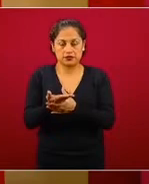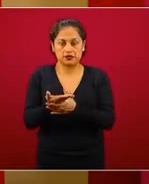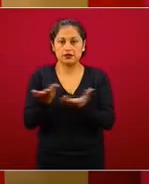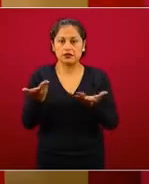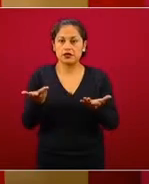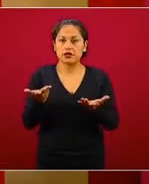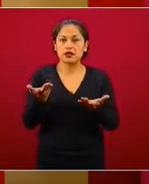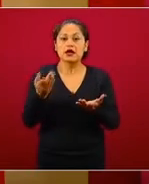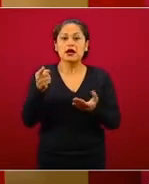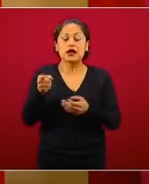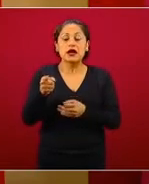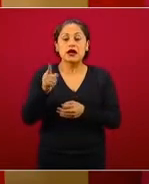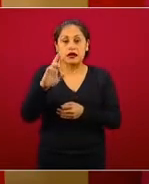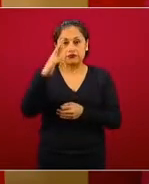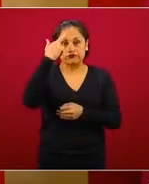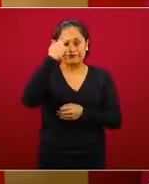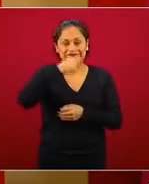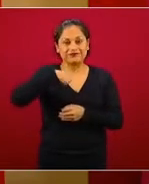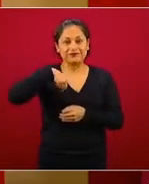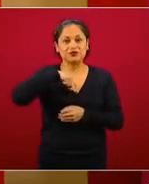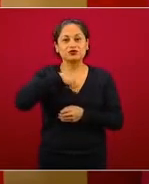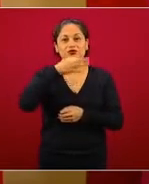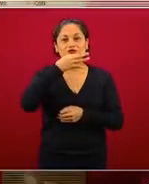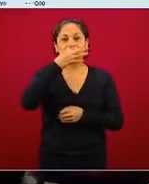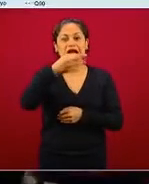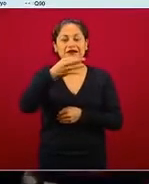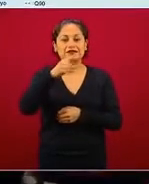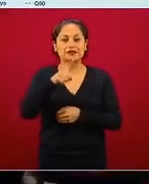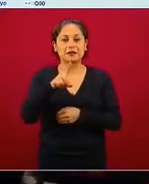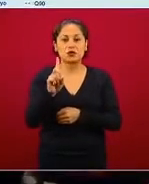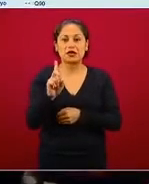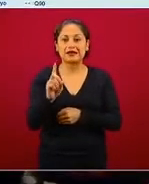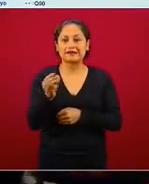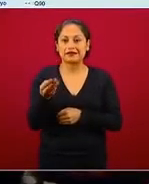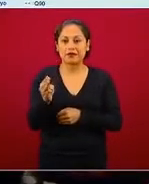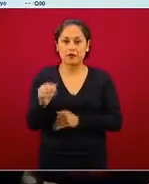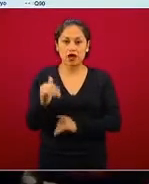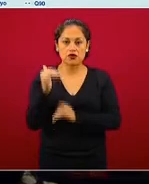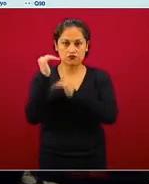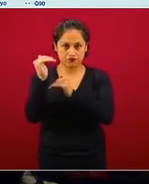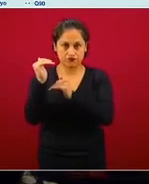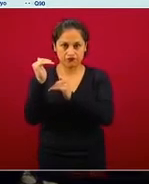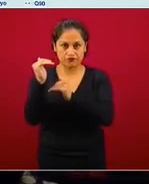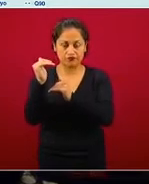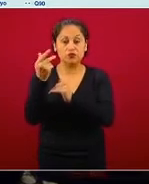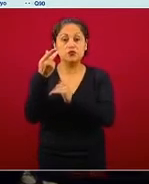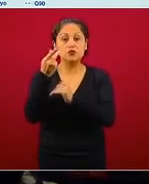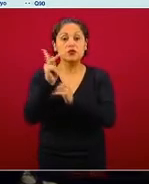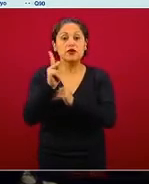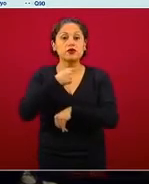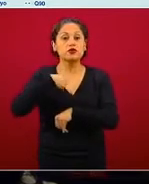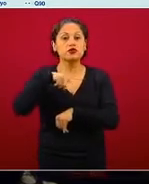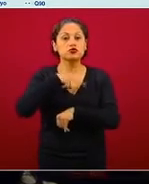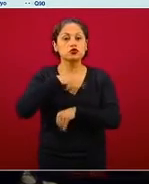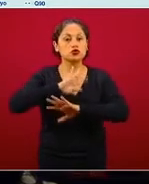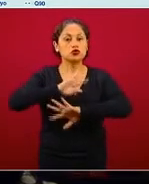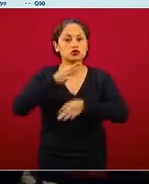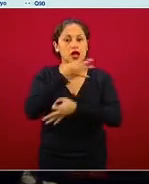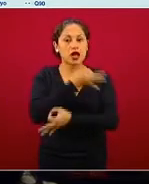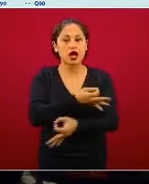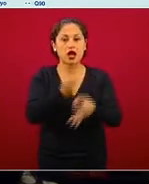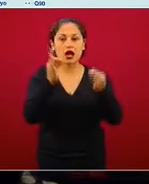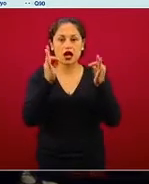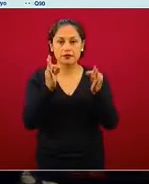waiting to see what would happen in Monterrey. So with respect to Monterrey and Guadalajara, I want to give the following